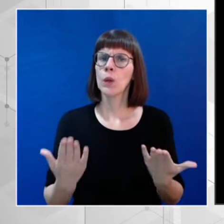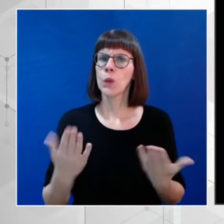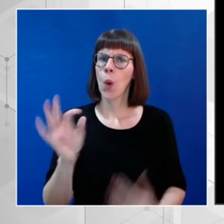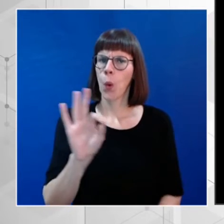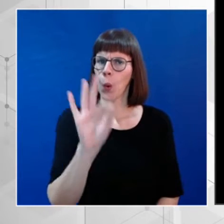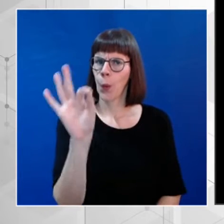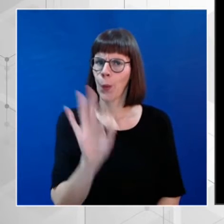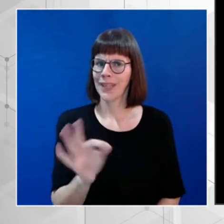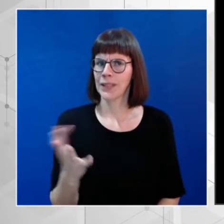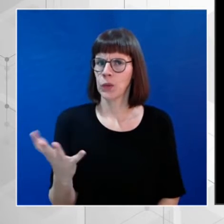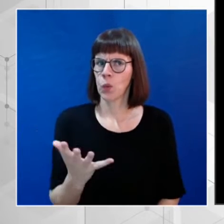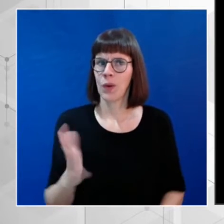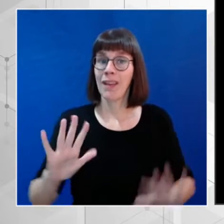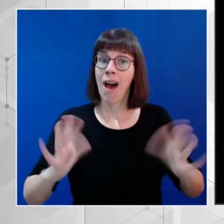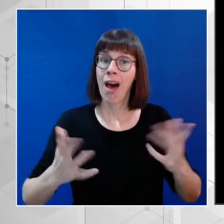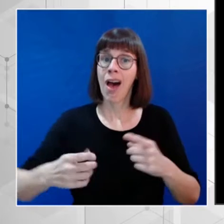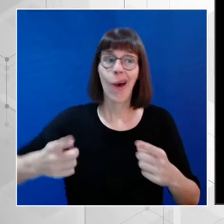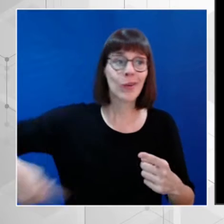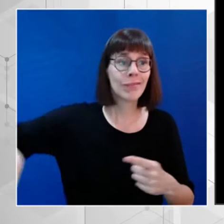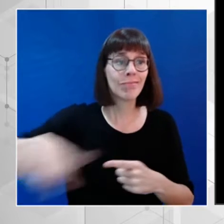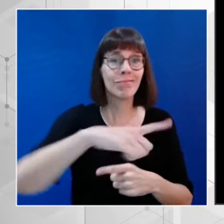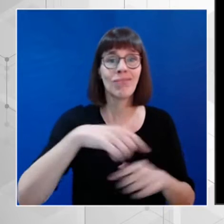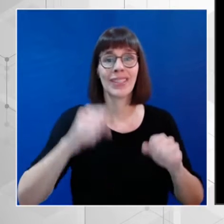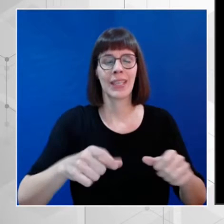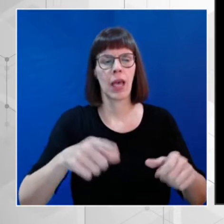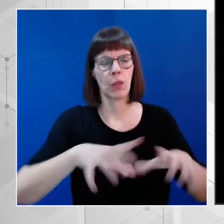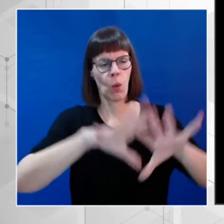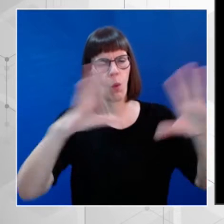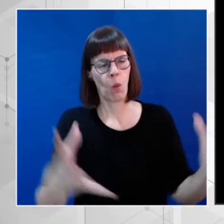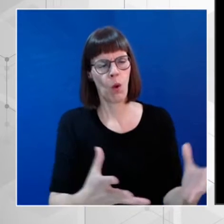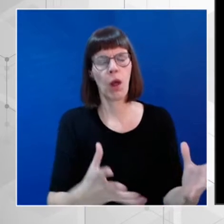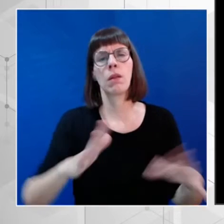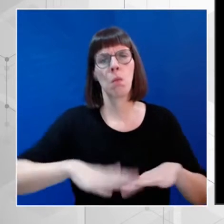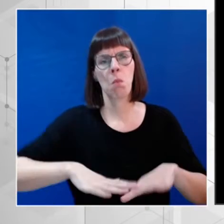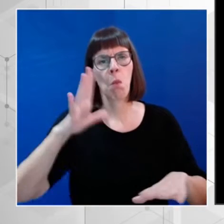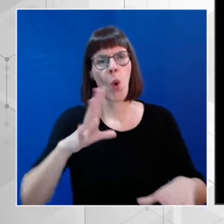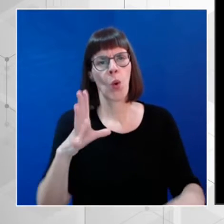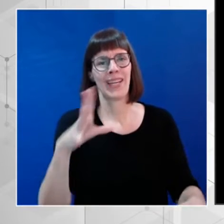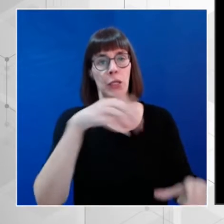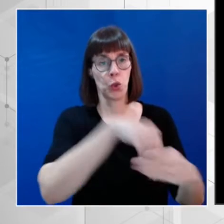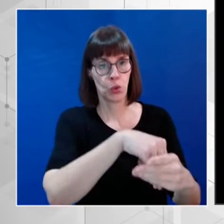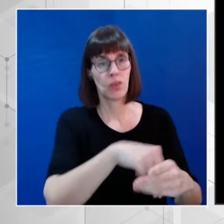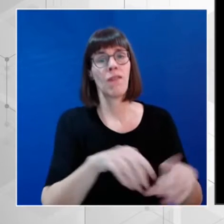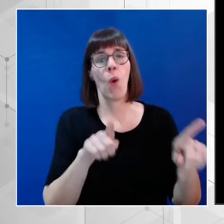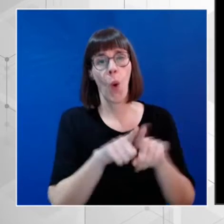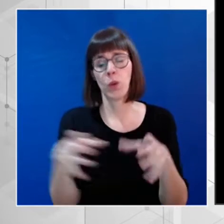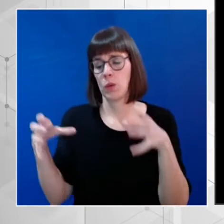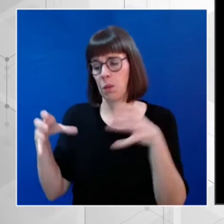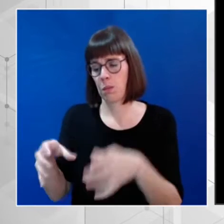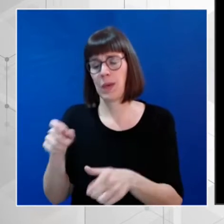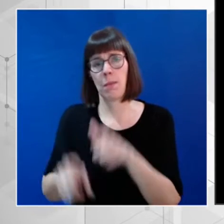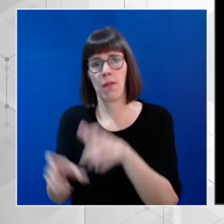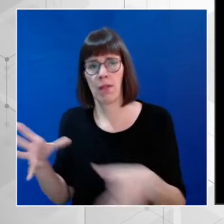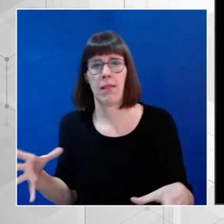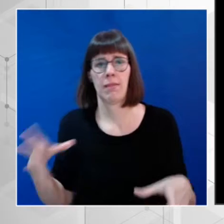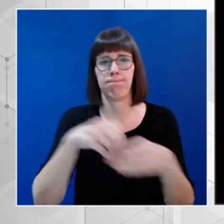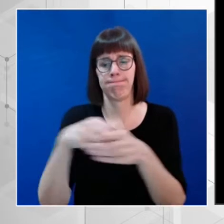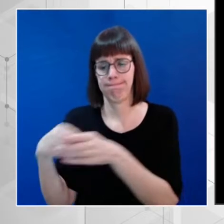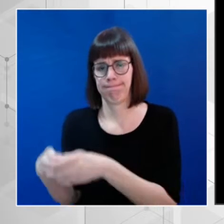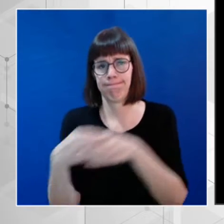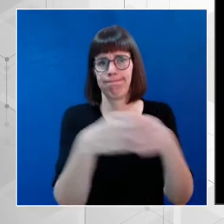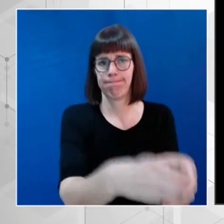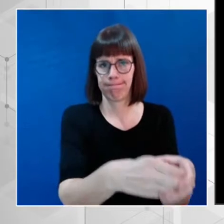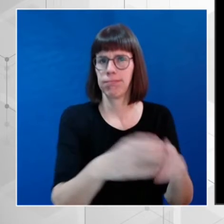least try to make this world more inclusive for everyone, including neurodiverse people? So by sharing